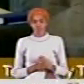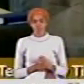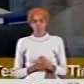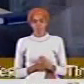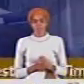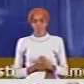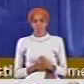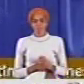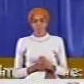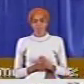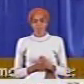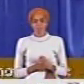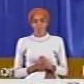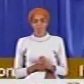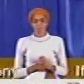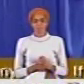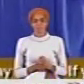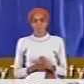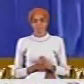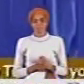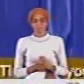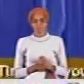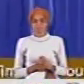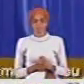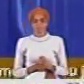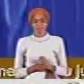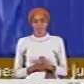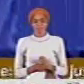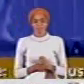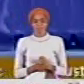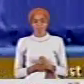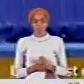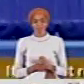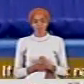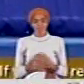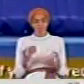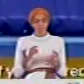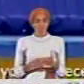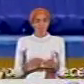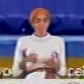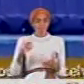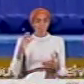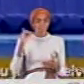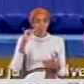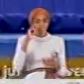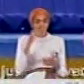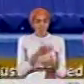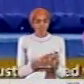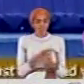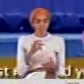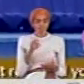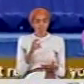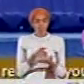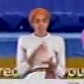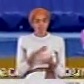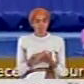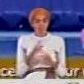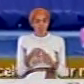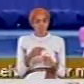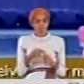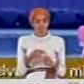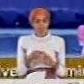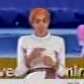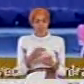My name is Martha A. Danjuma. This is my daughter's purity and affinity.